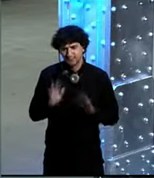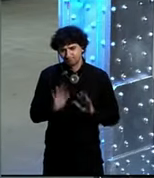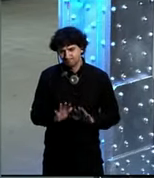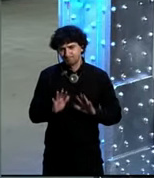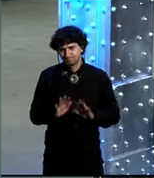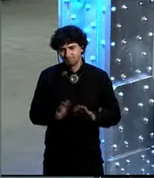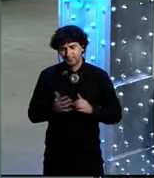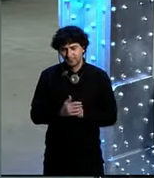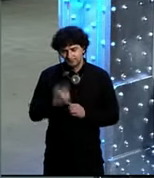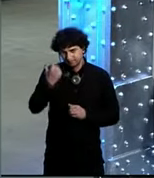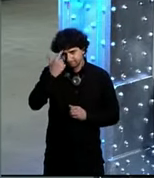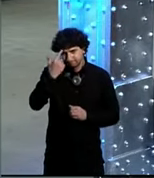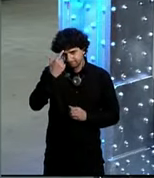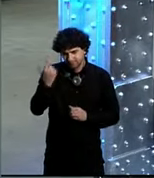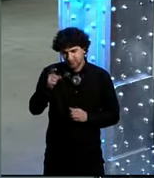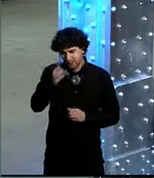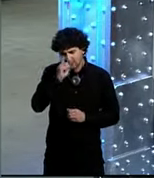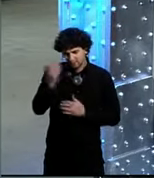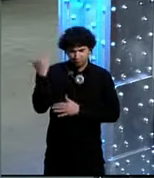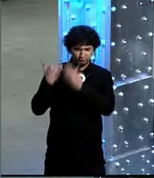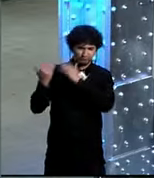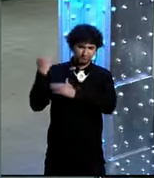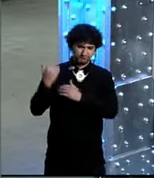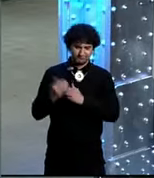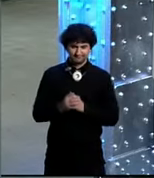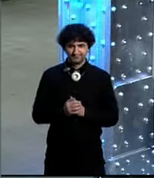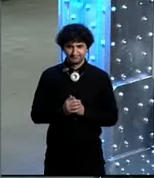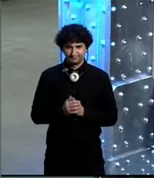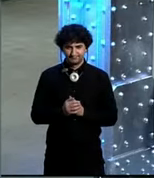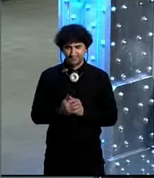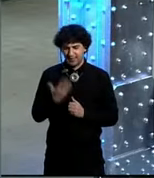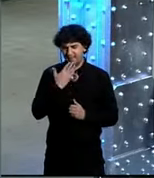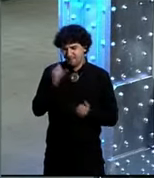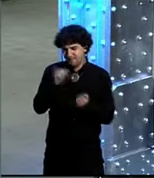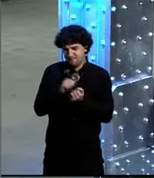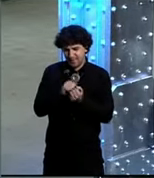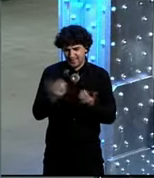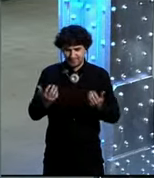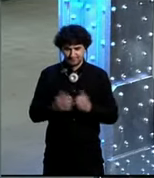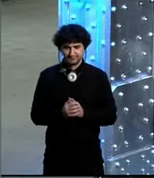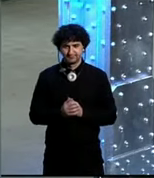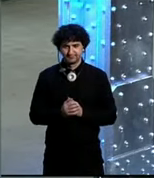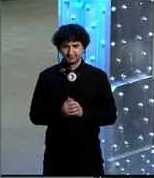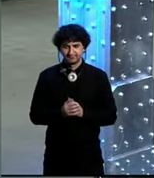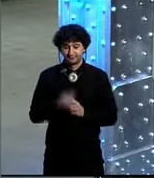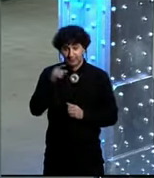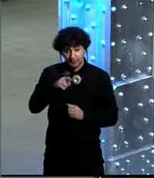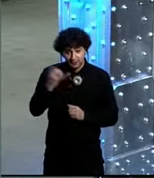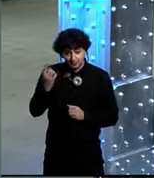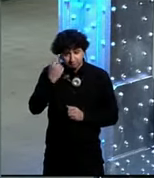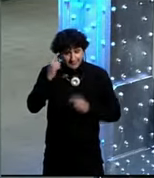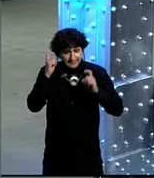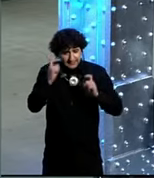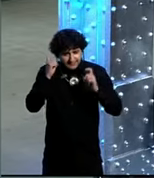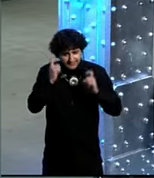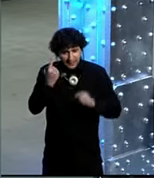trying to escape mammoths, we try to make sense out of everything that is happening around us. And as creators